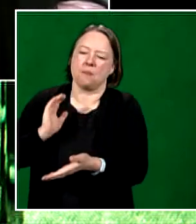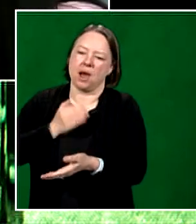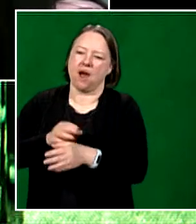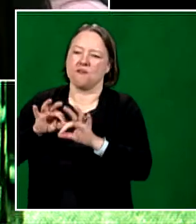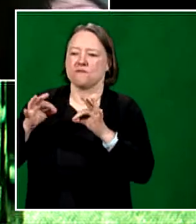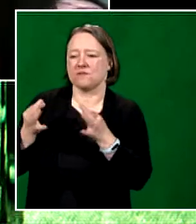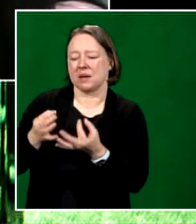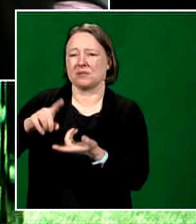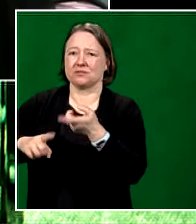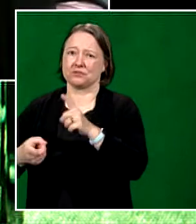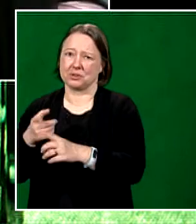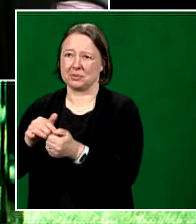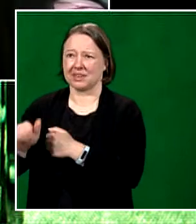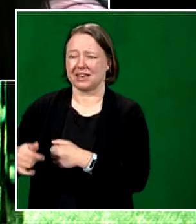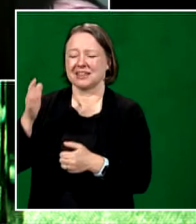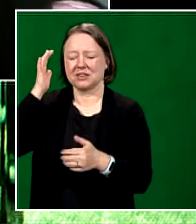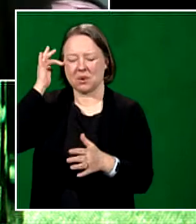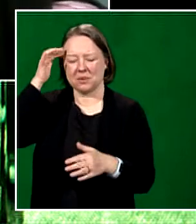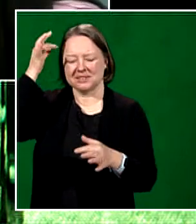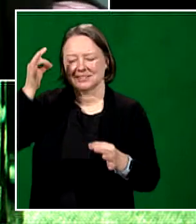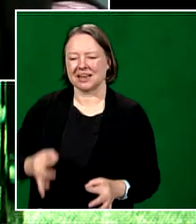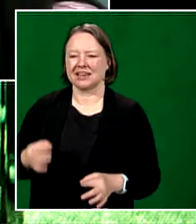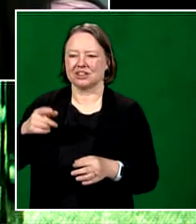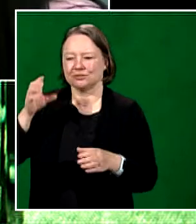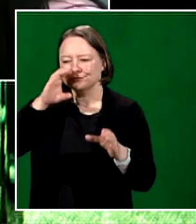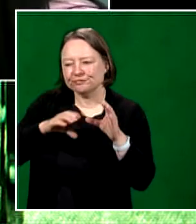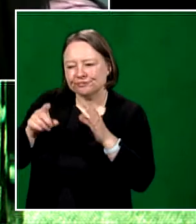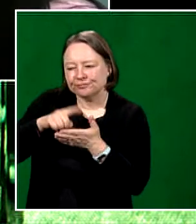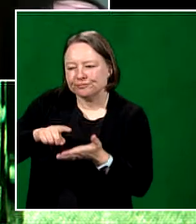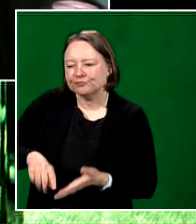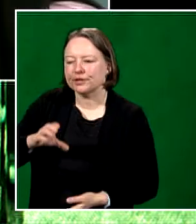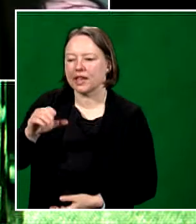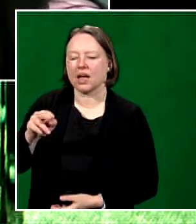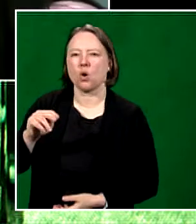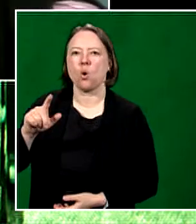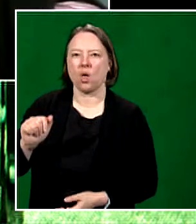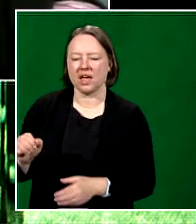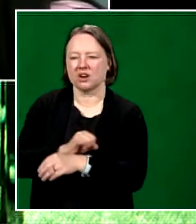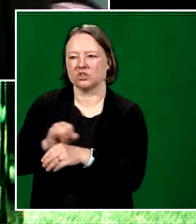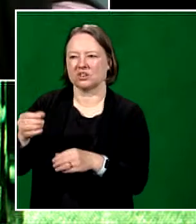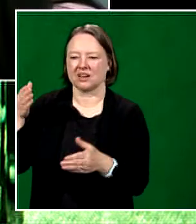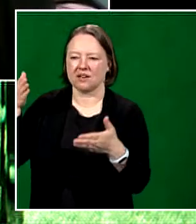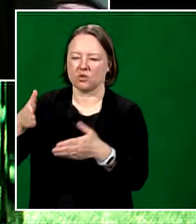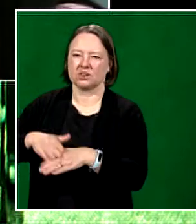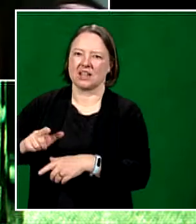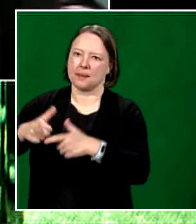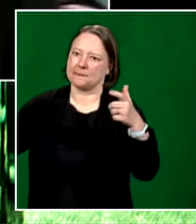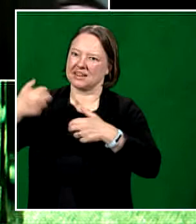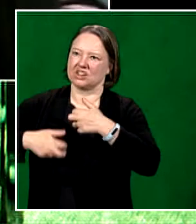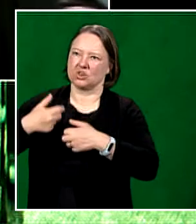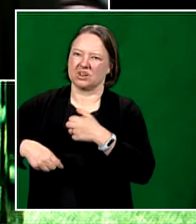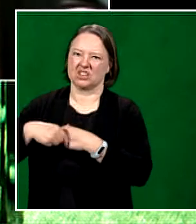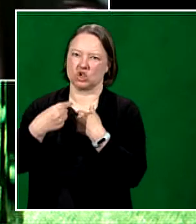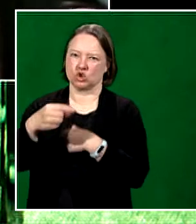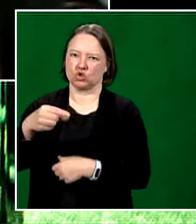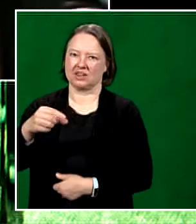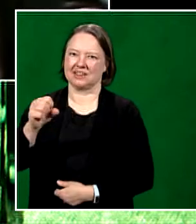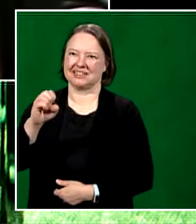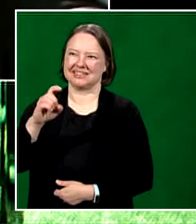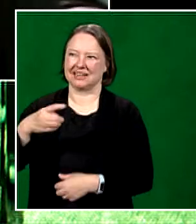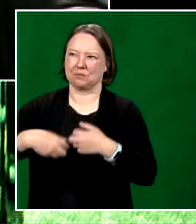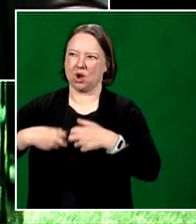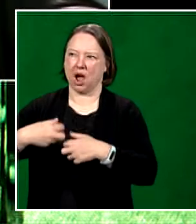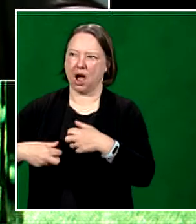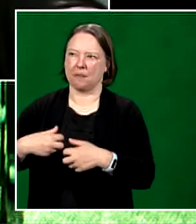with. So that's how we settled on looking into the canola industry and trying to tackle one of the biggest issues that they have, which is the green seed problem. Incredible. You